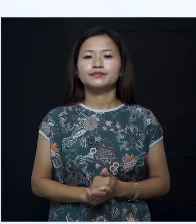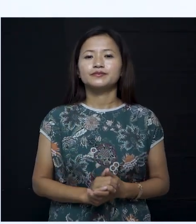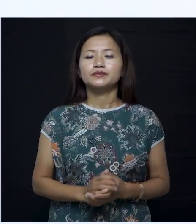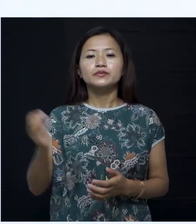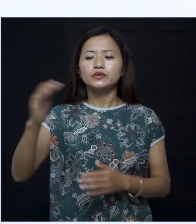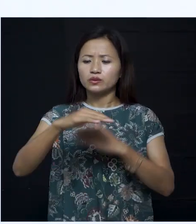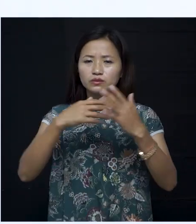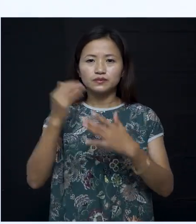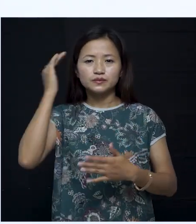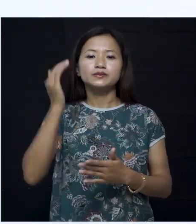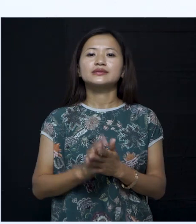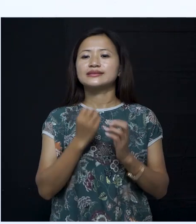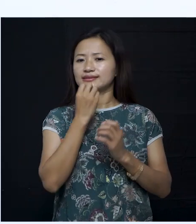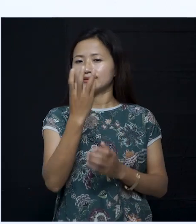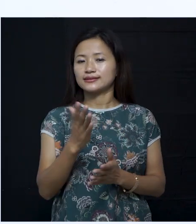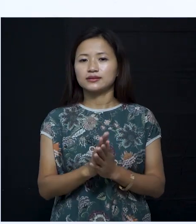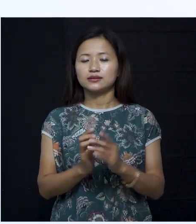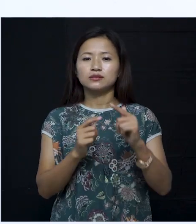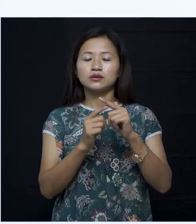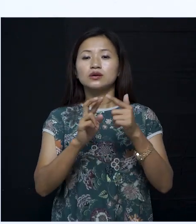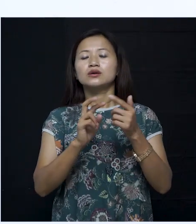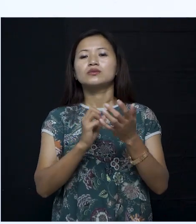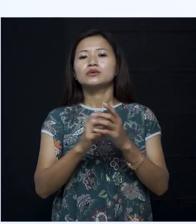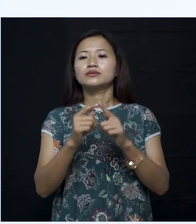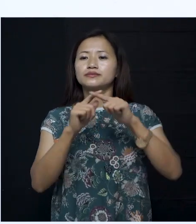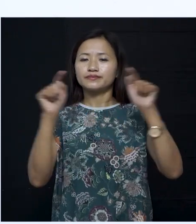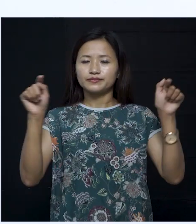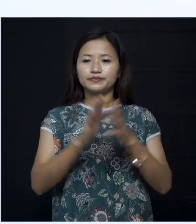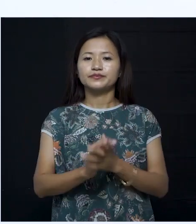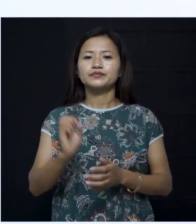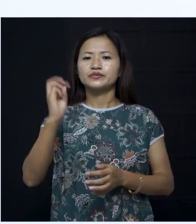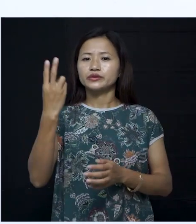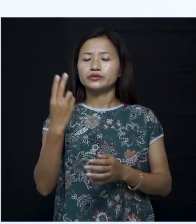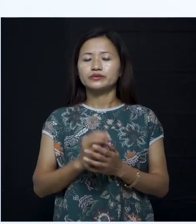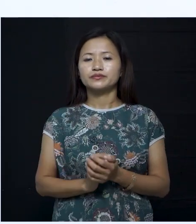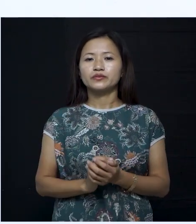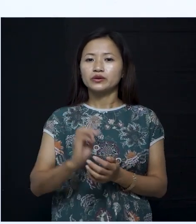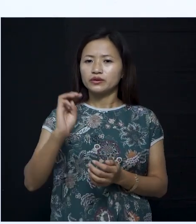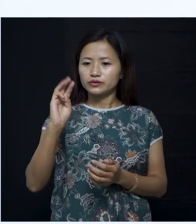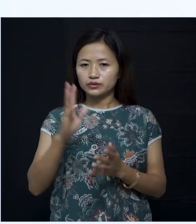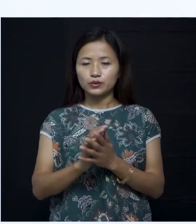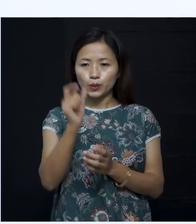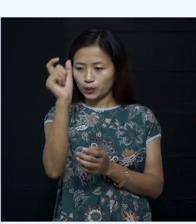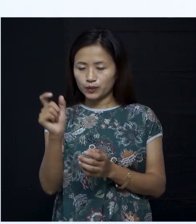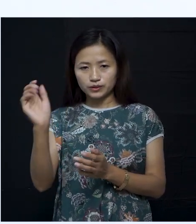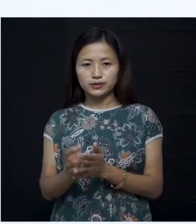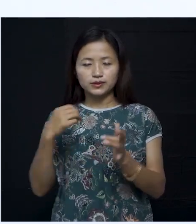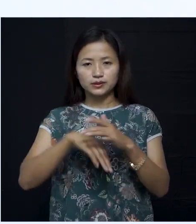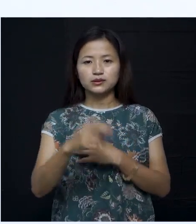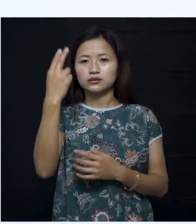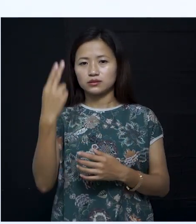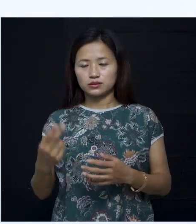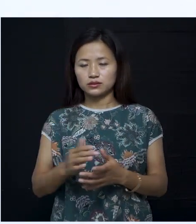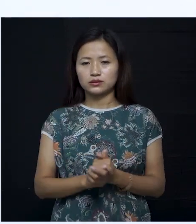all know that is one of the easiest topic in English grammar. We have only 3 words under articles, right? The 3